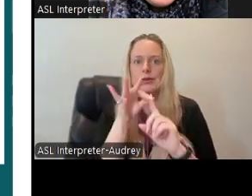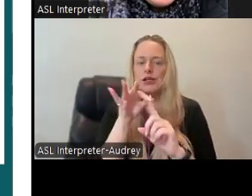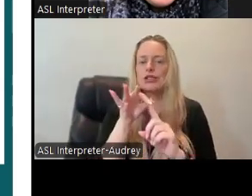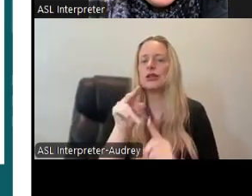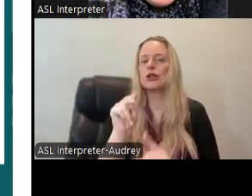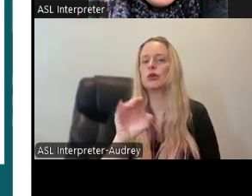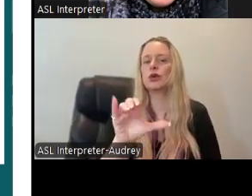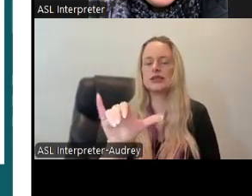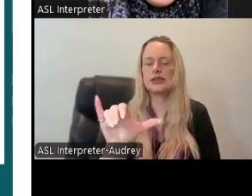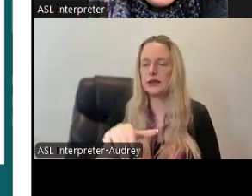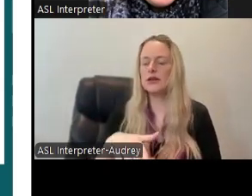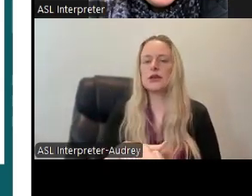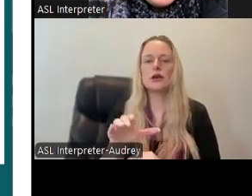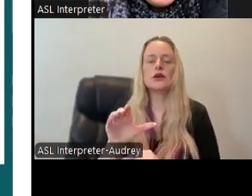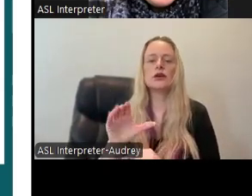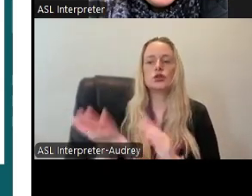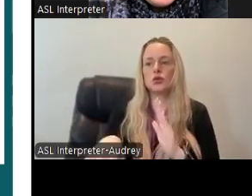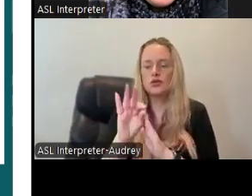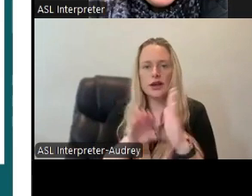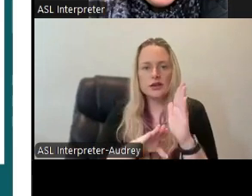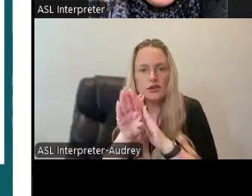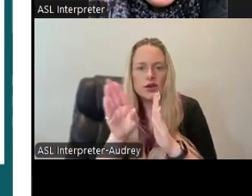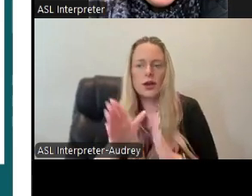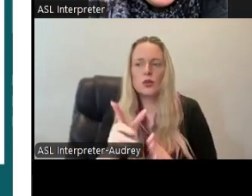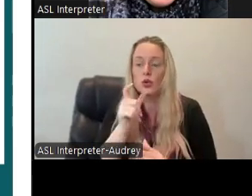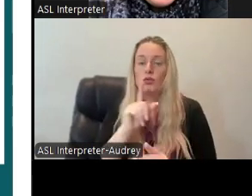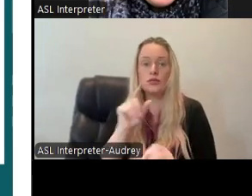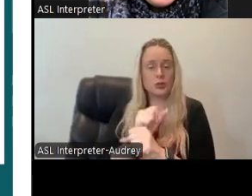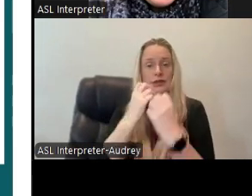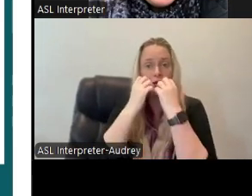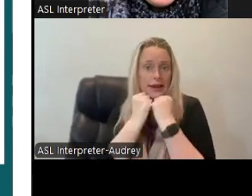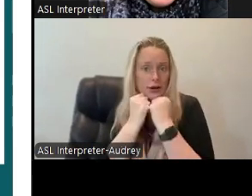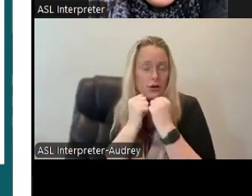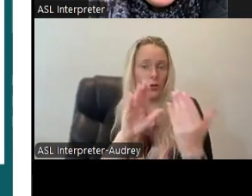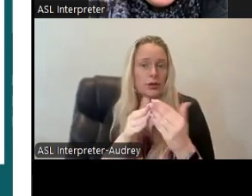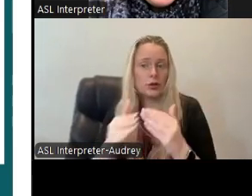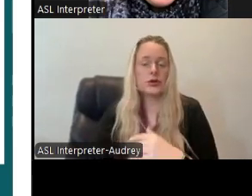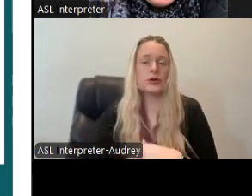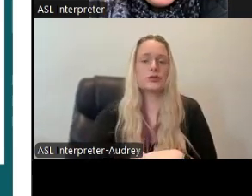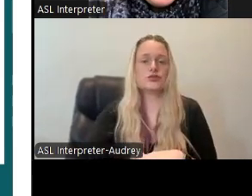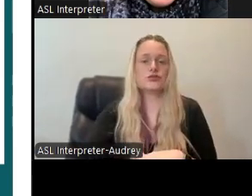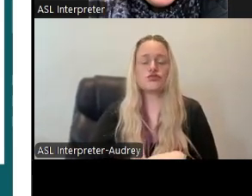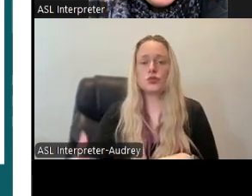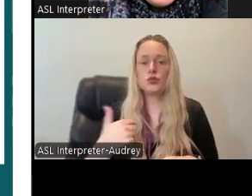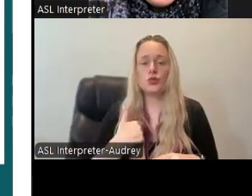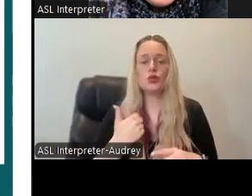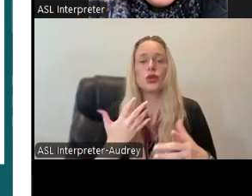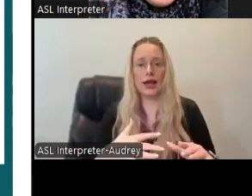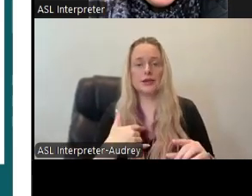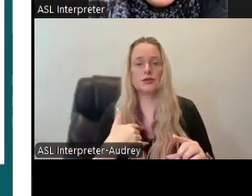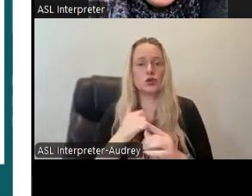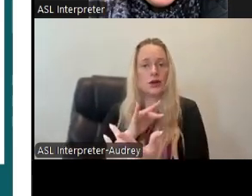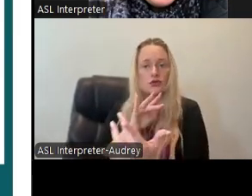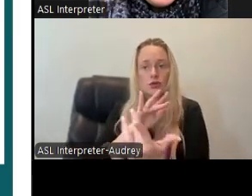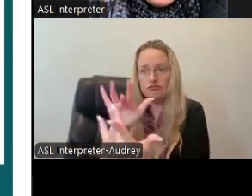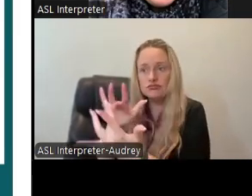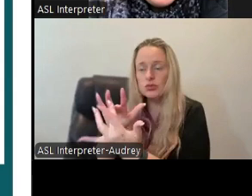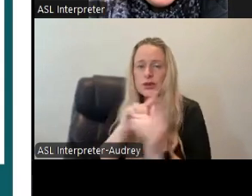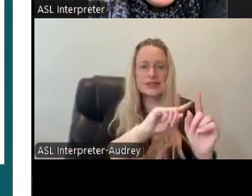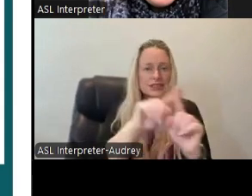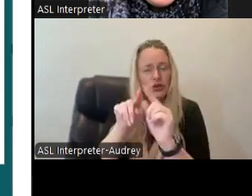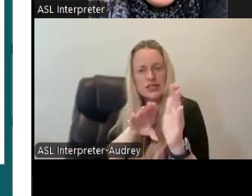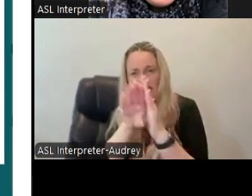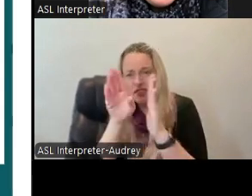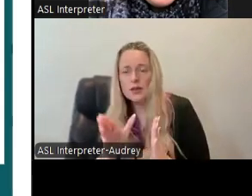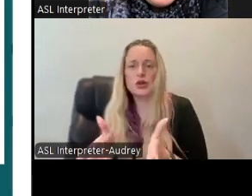find developers who care about the communities in which they operate. I know this from firsthand experience, from reaching out to different developers, trying to get